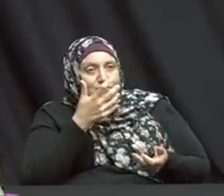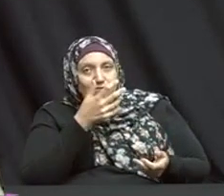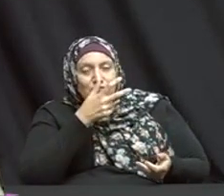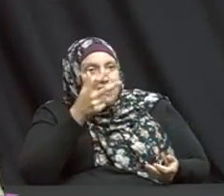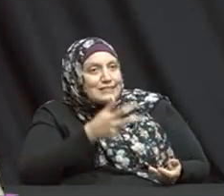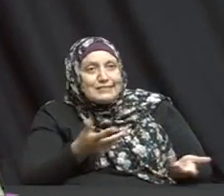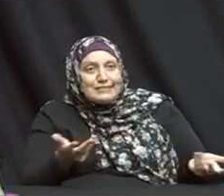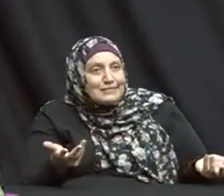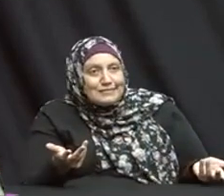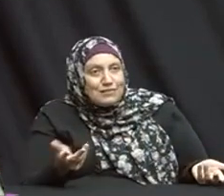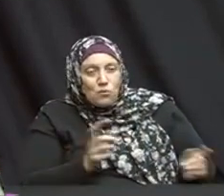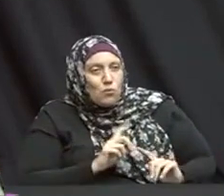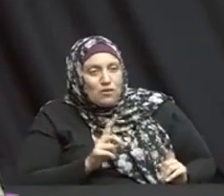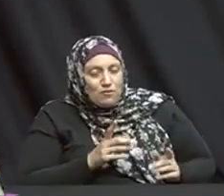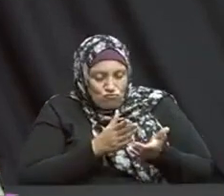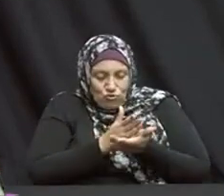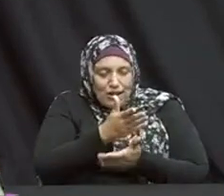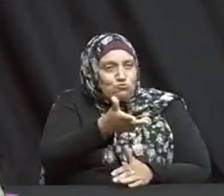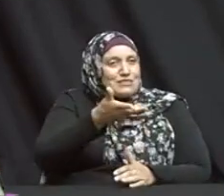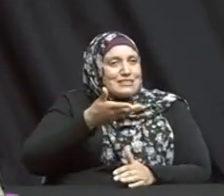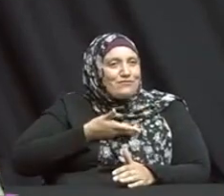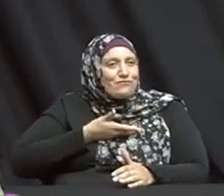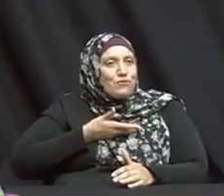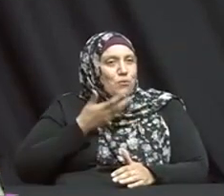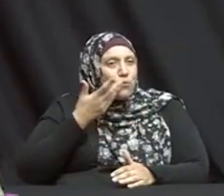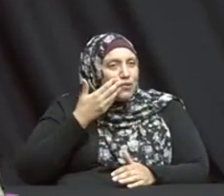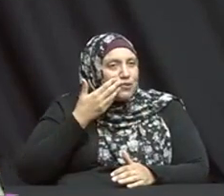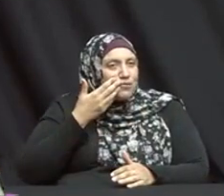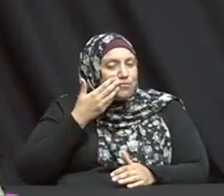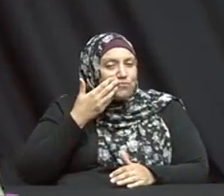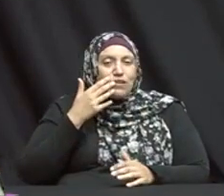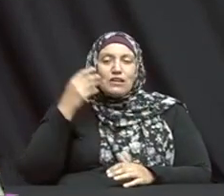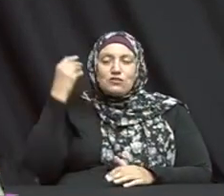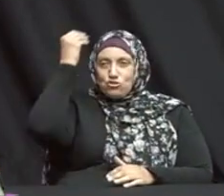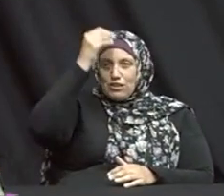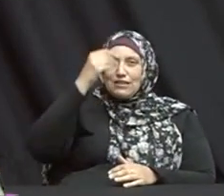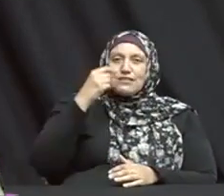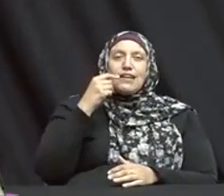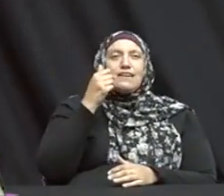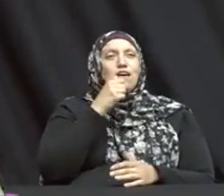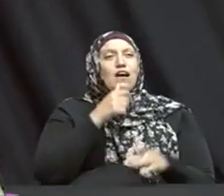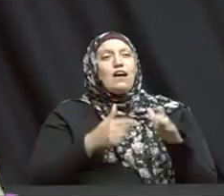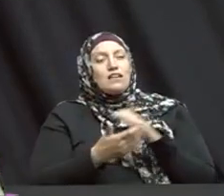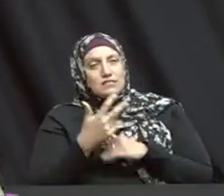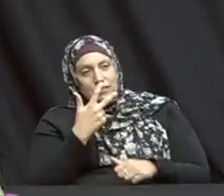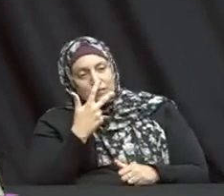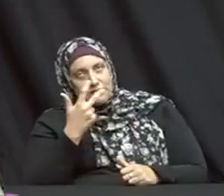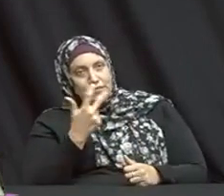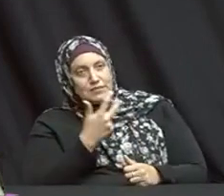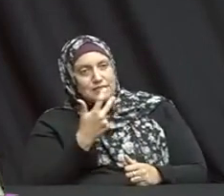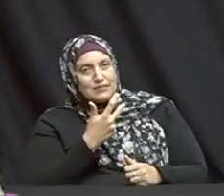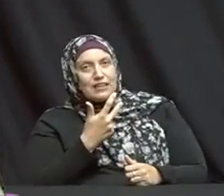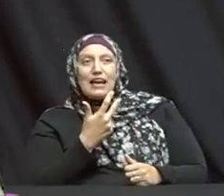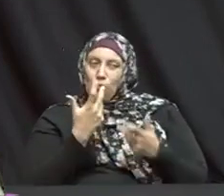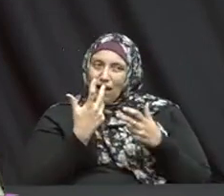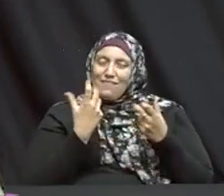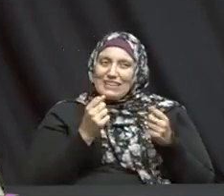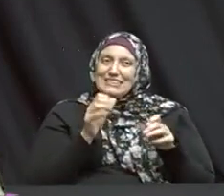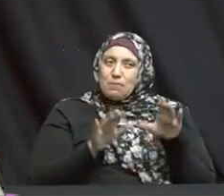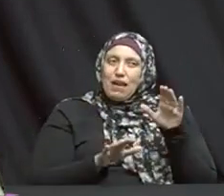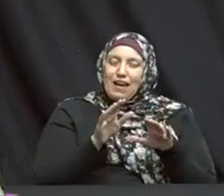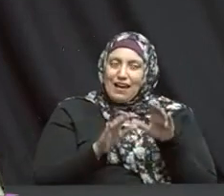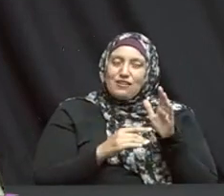child, although for the minor child or children, we have that testamentary trust in Islam as well. Someone